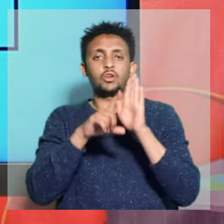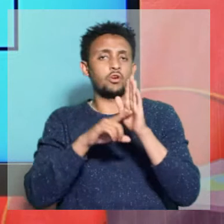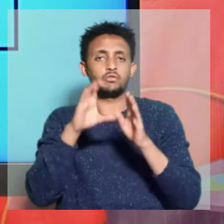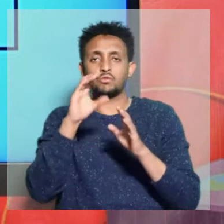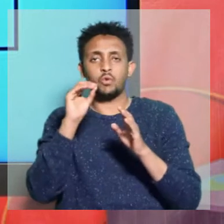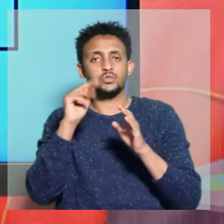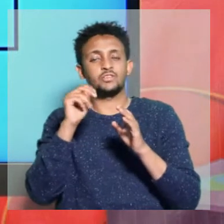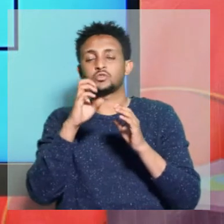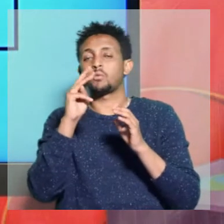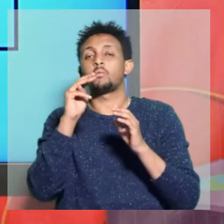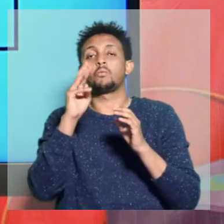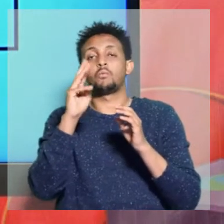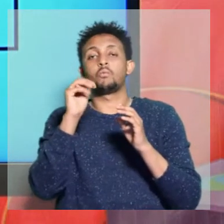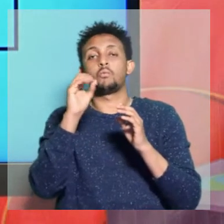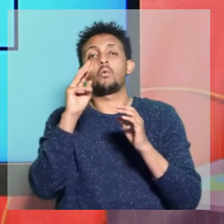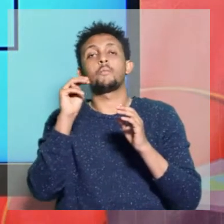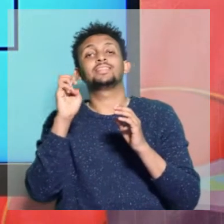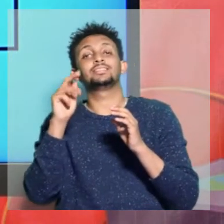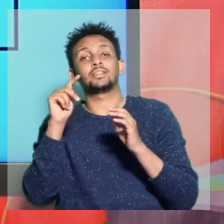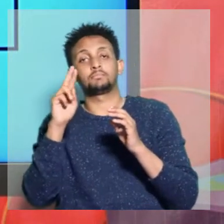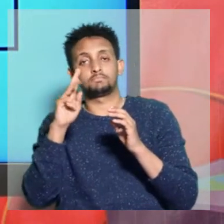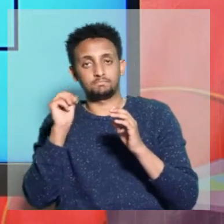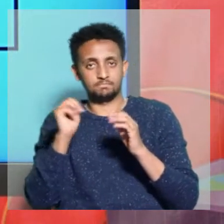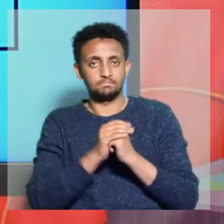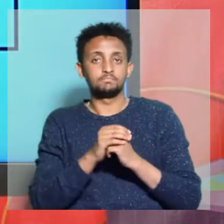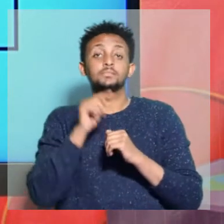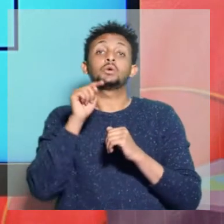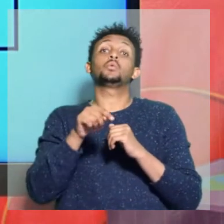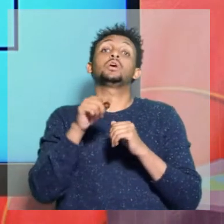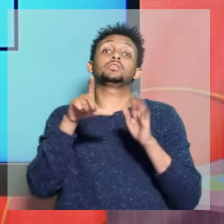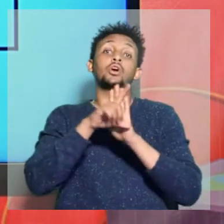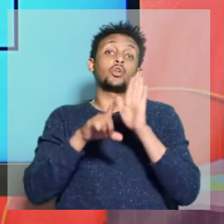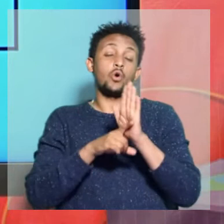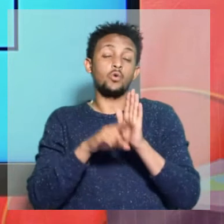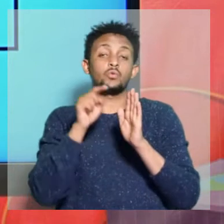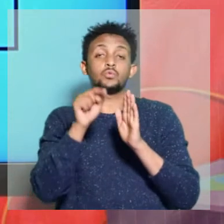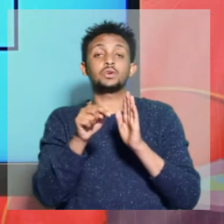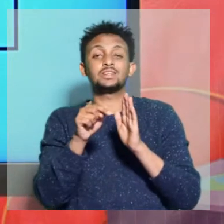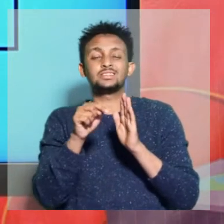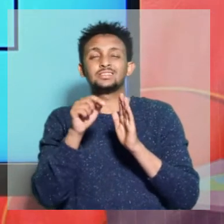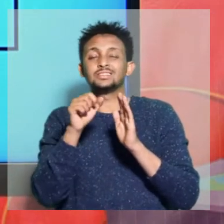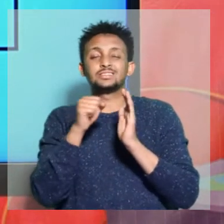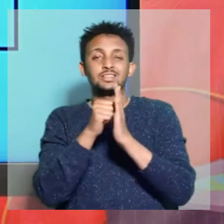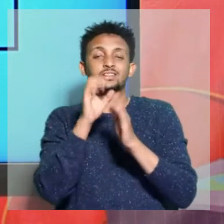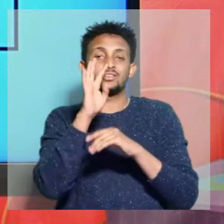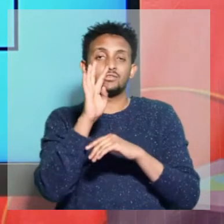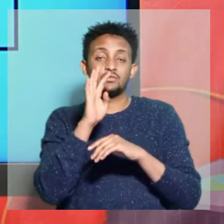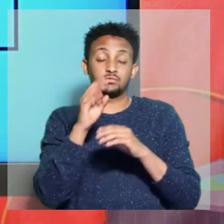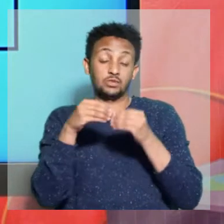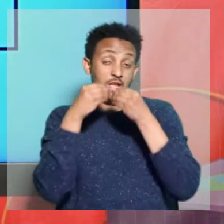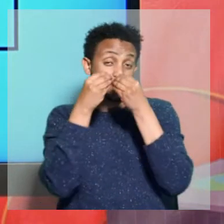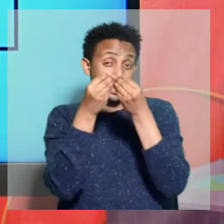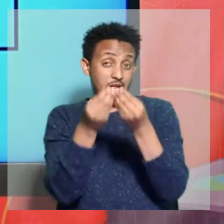conservation of momentum. And the law of conservation of momentum is stated that for a